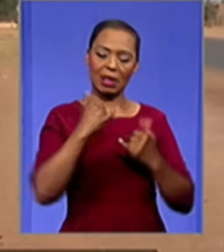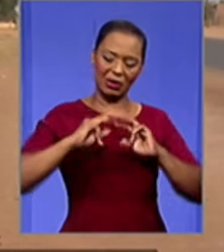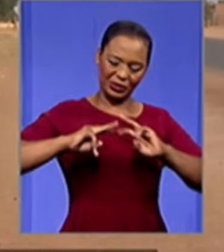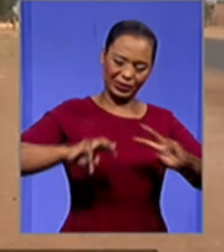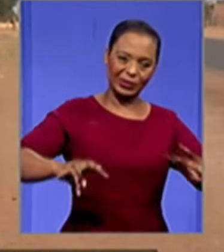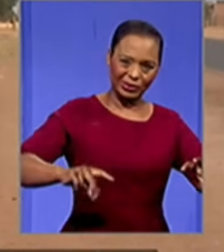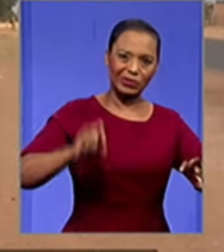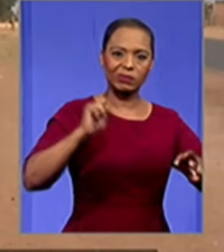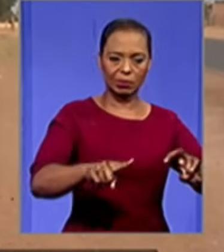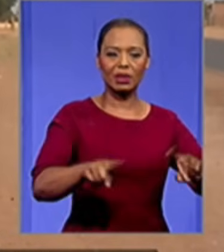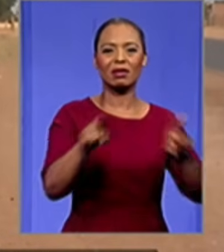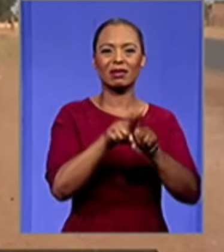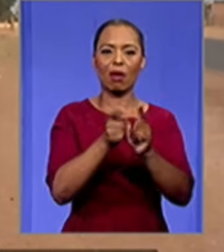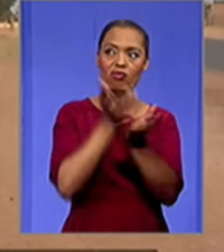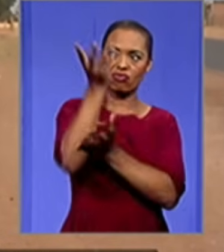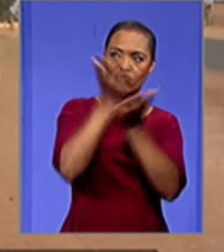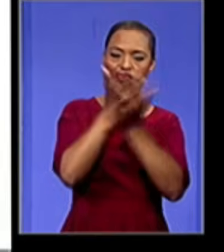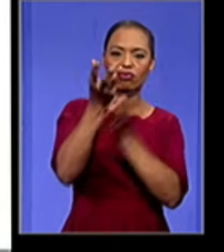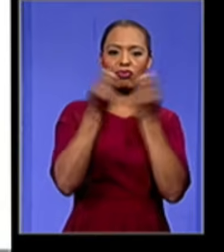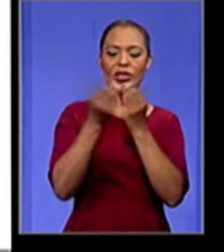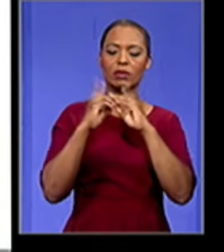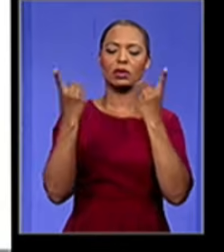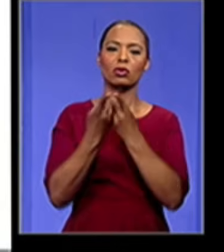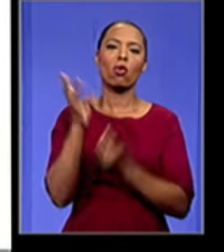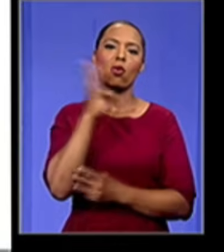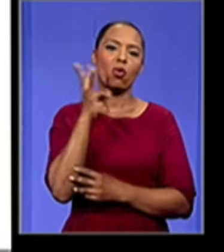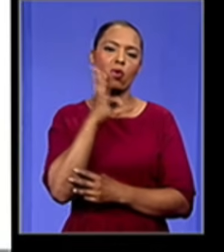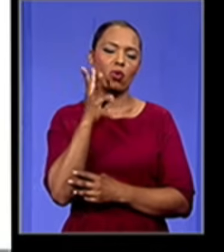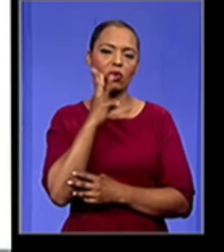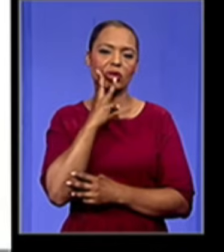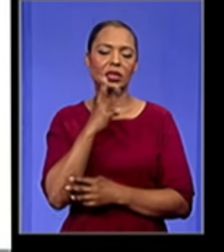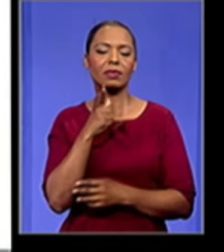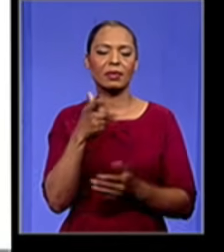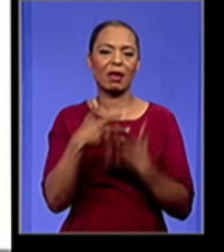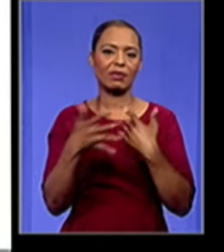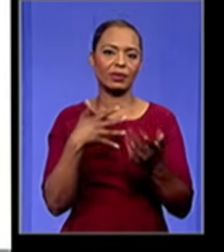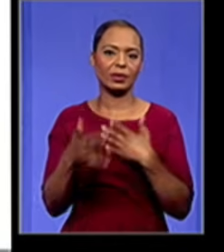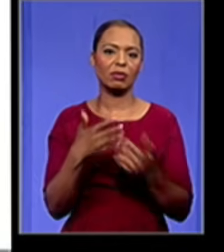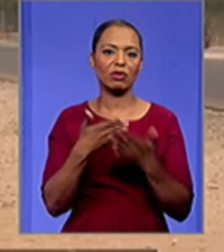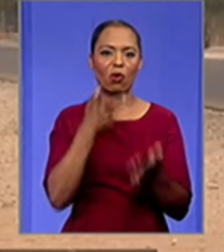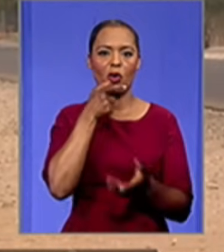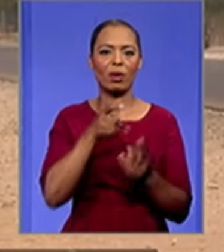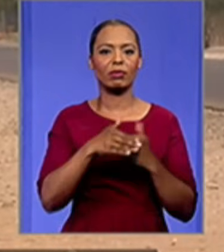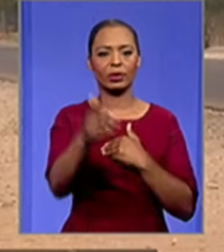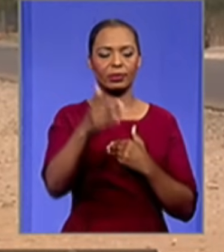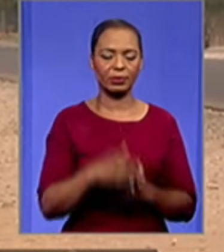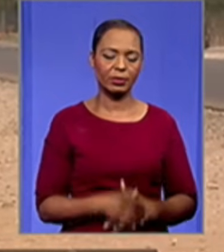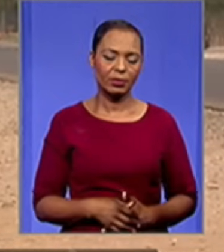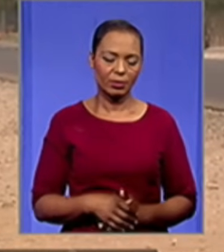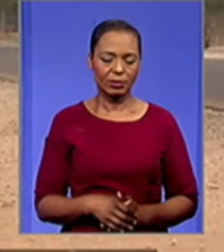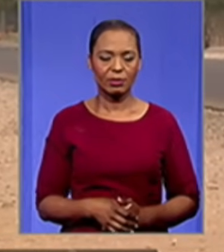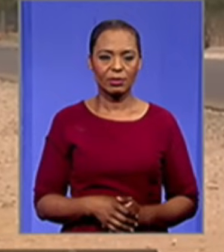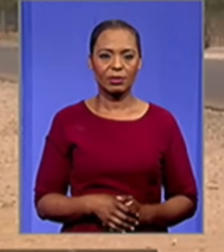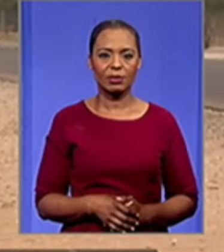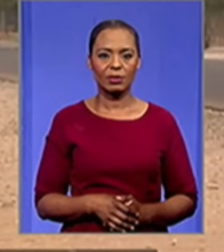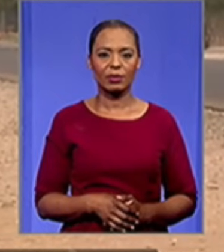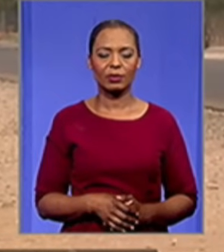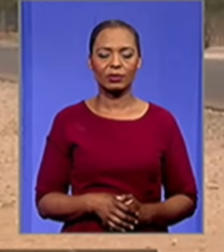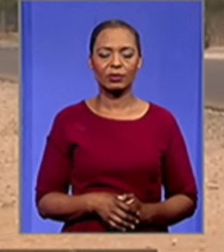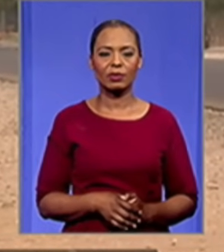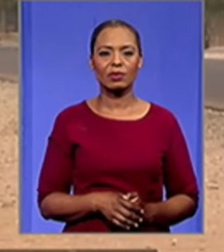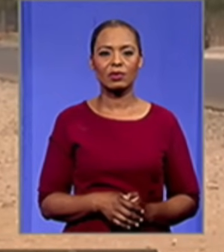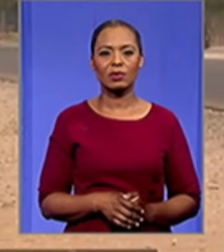tsa ona le dipuisano tsa ona le lefapha la metsi pele ba tshwaela go ya pele. Sentle English,